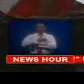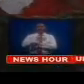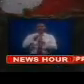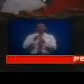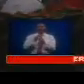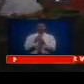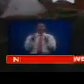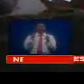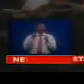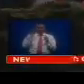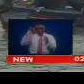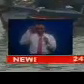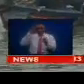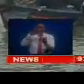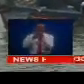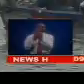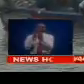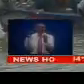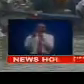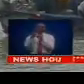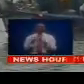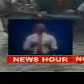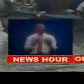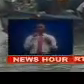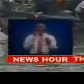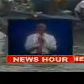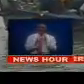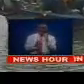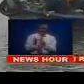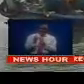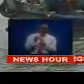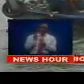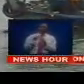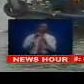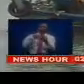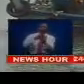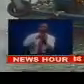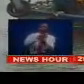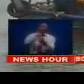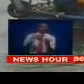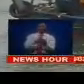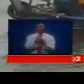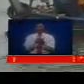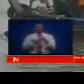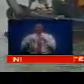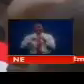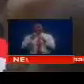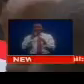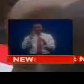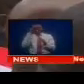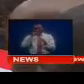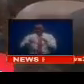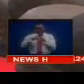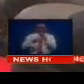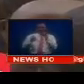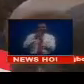Cote d'Ivoire, came alive when President Mahama arrived in the town. He said development will reach every corner of Ghana under NDC